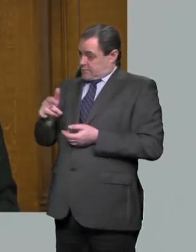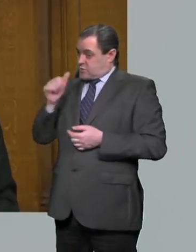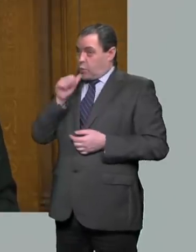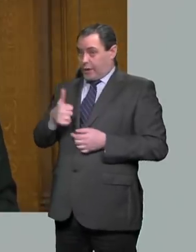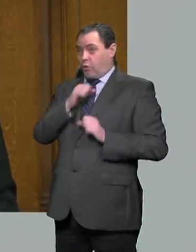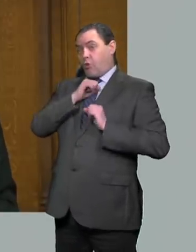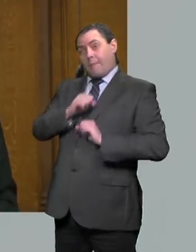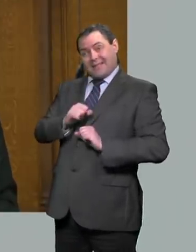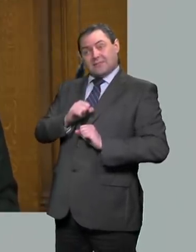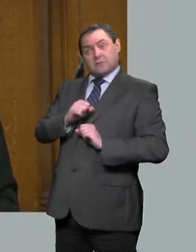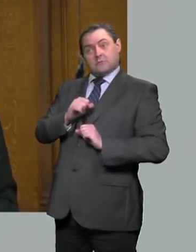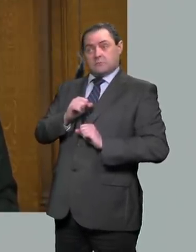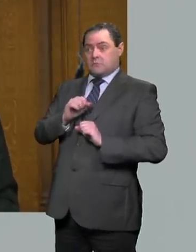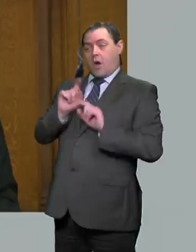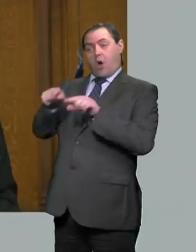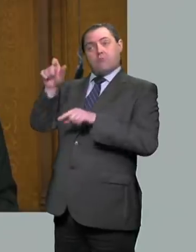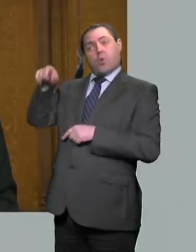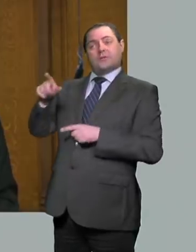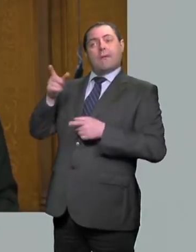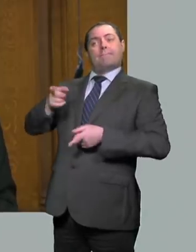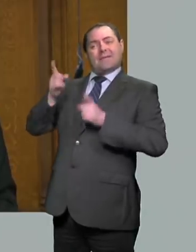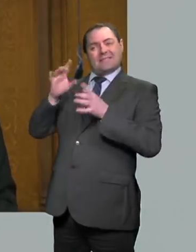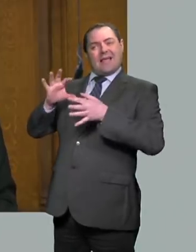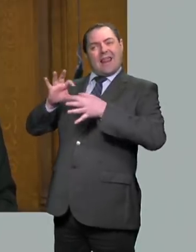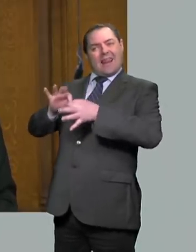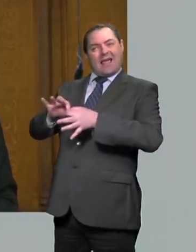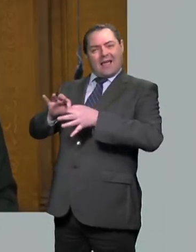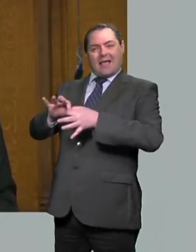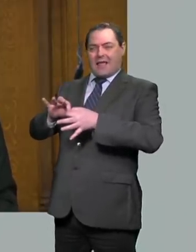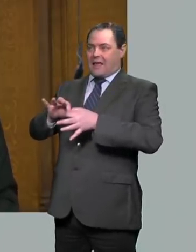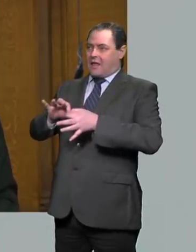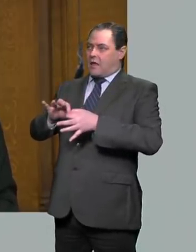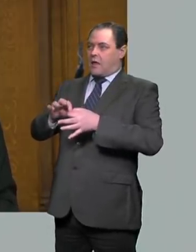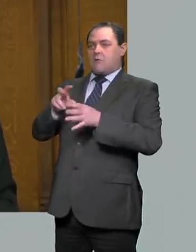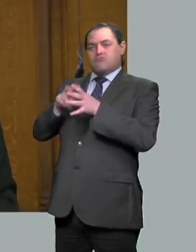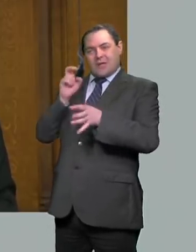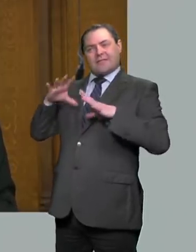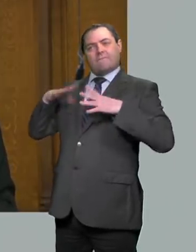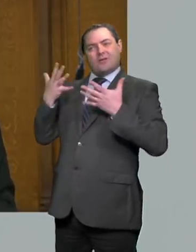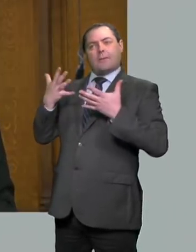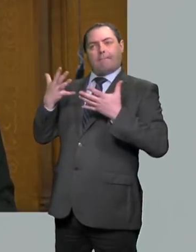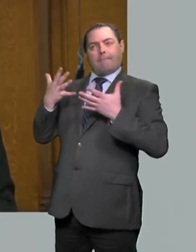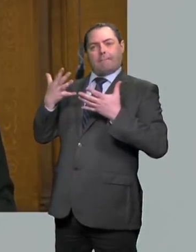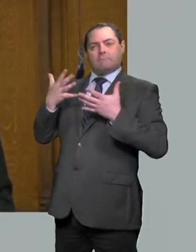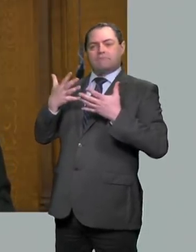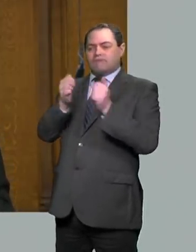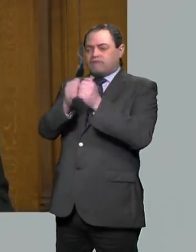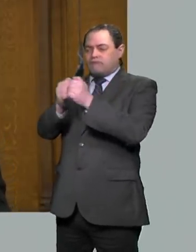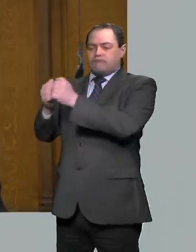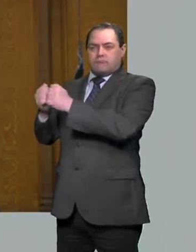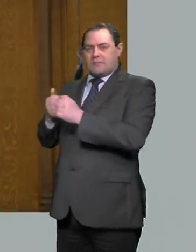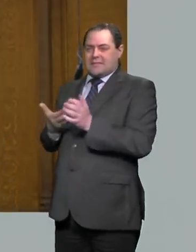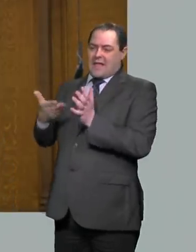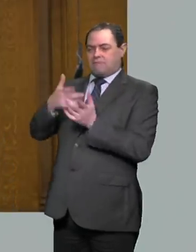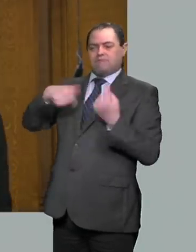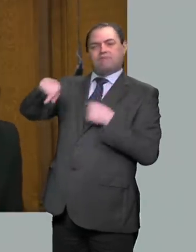commit to appointing a minister responsible for realising those Brexit freedoms and benefits that will boost all of